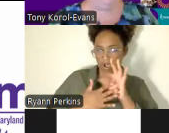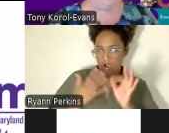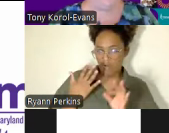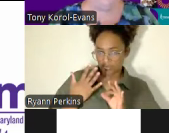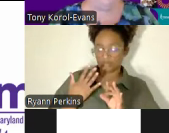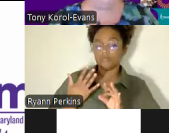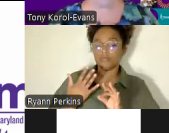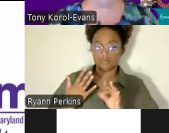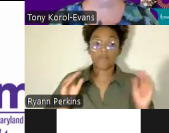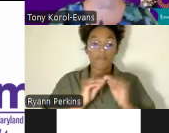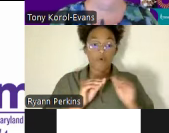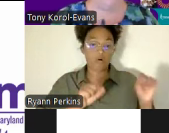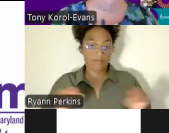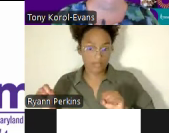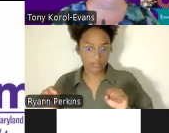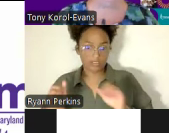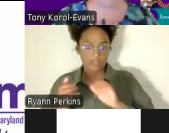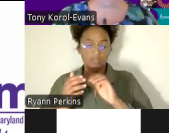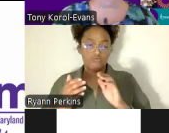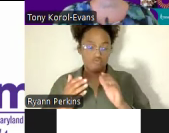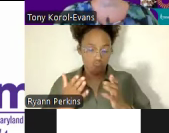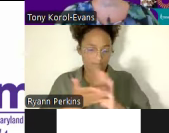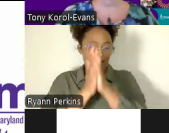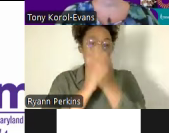ability to be safe is a win.